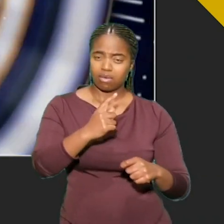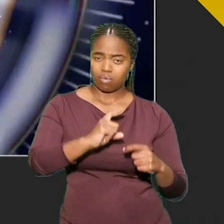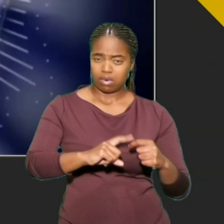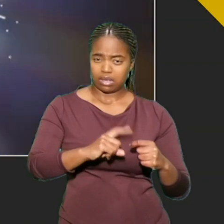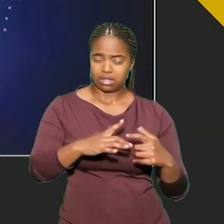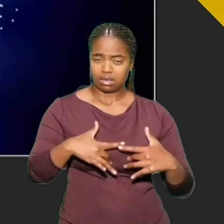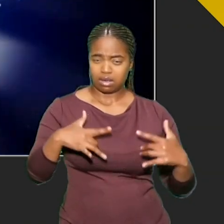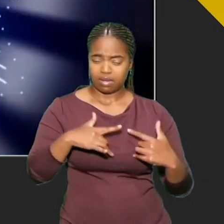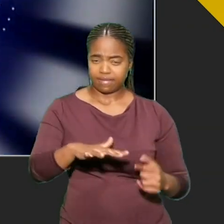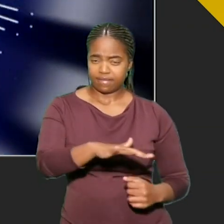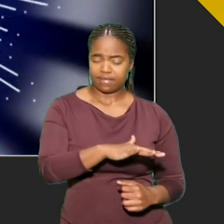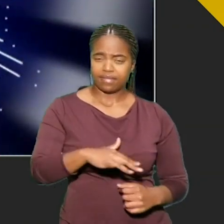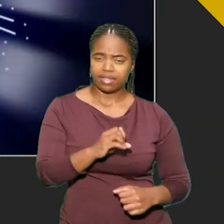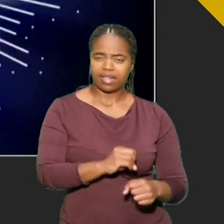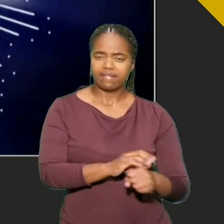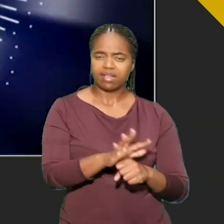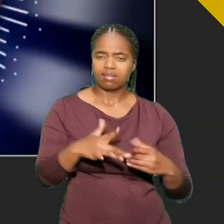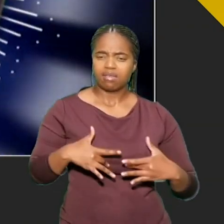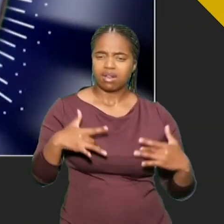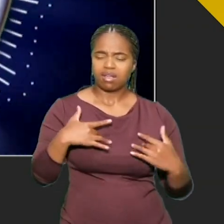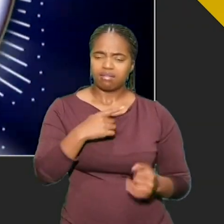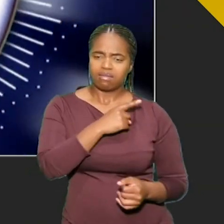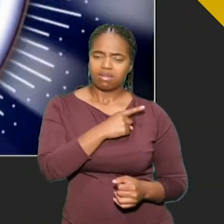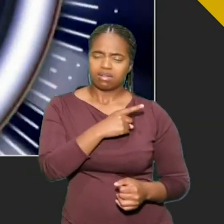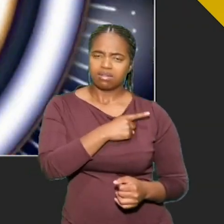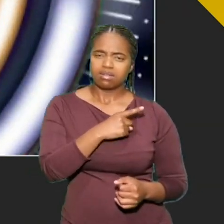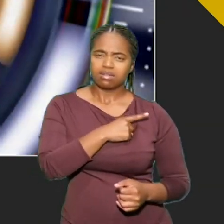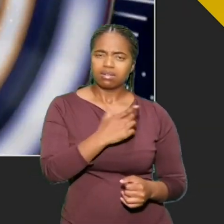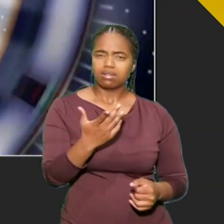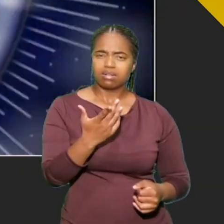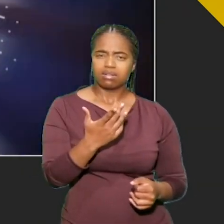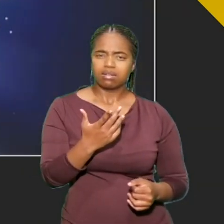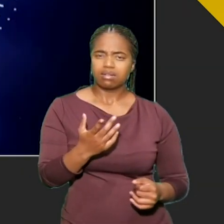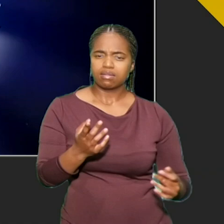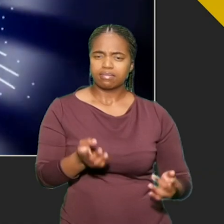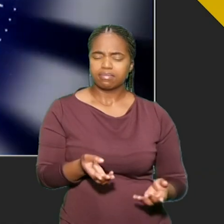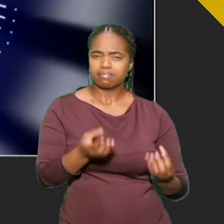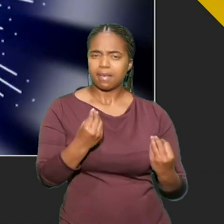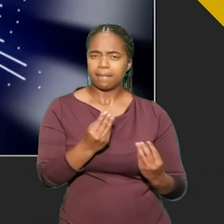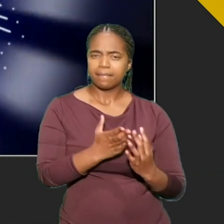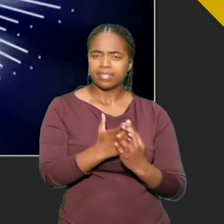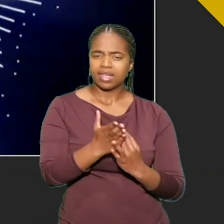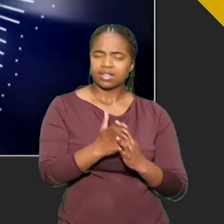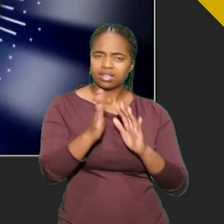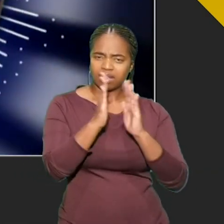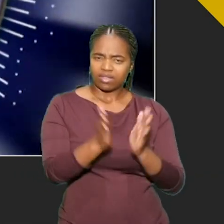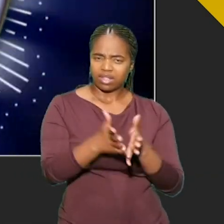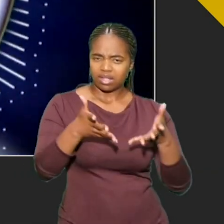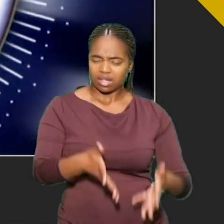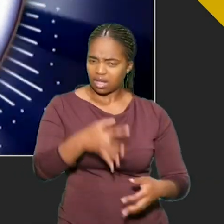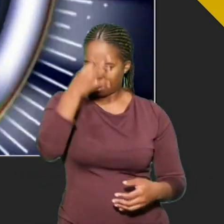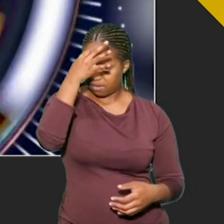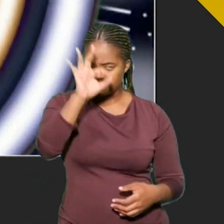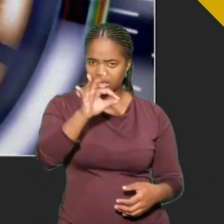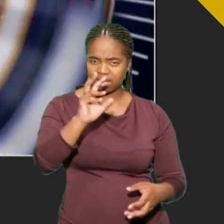in affects my life, because we don't get access to everything here. Government